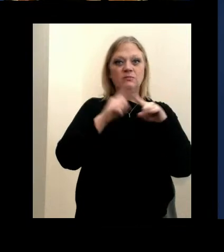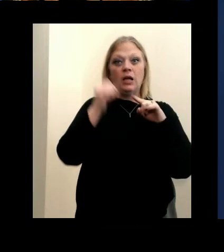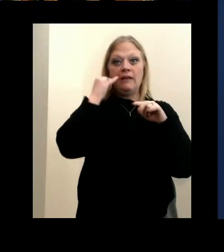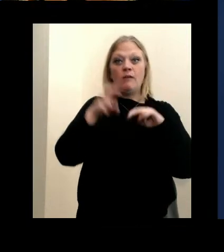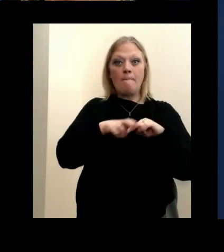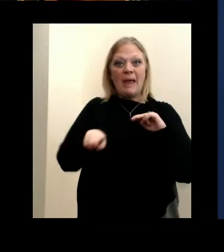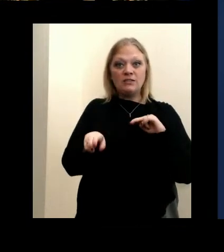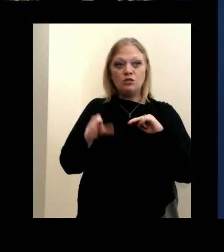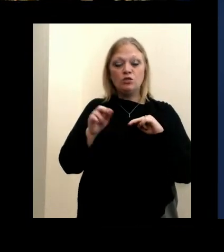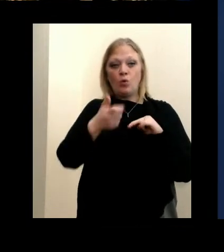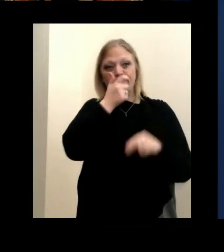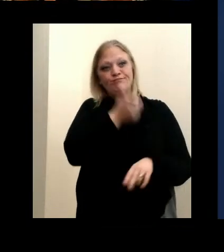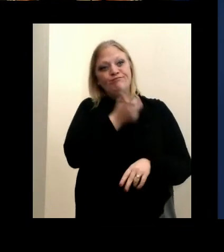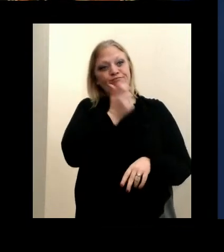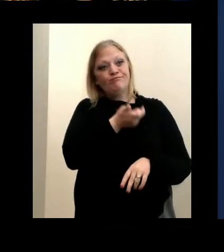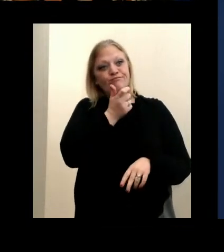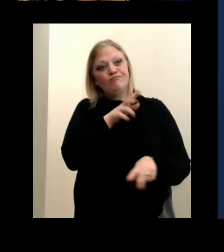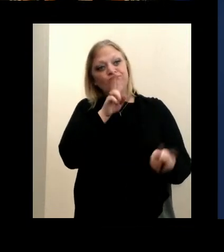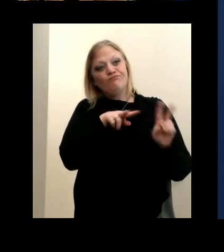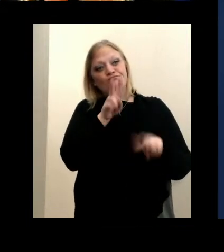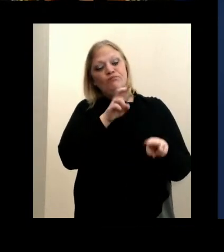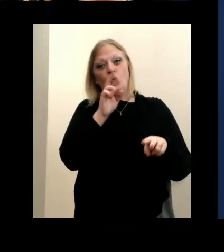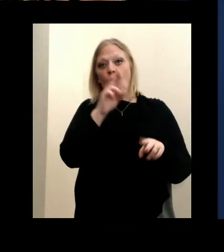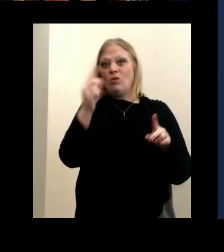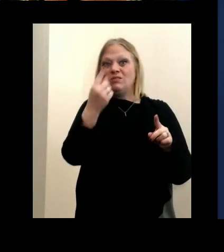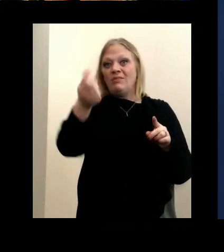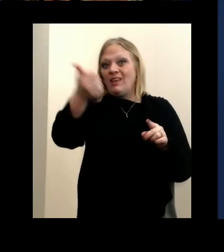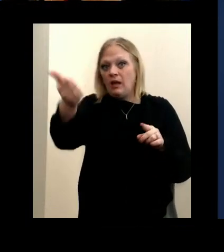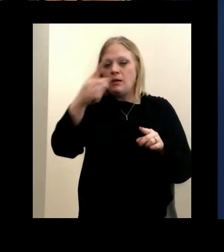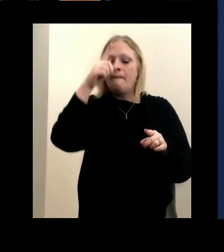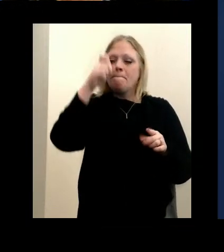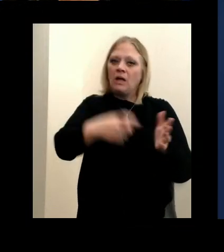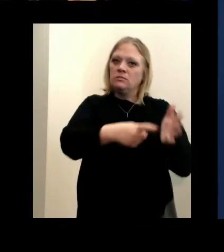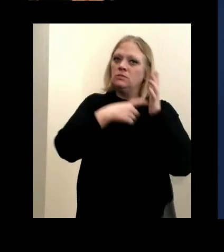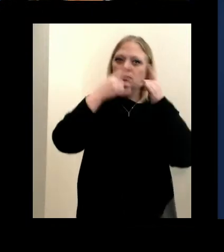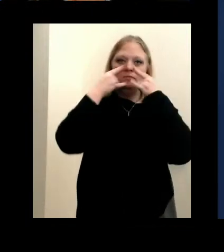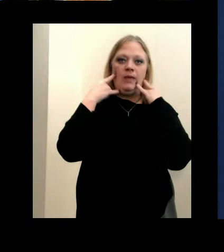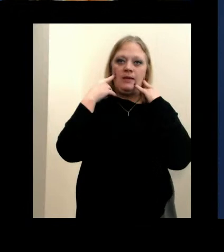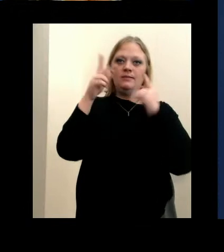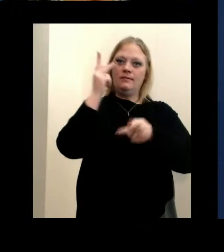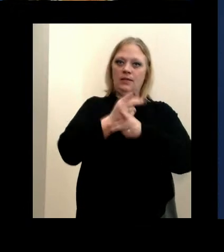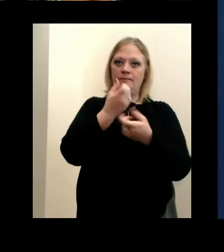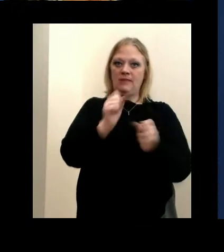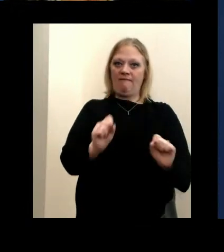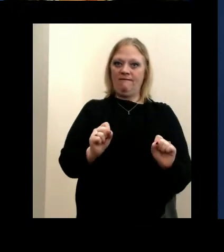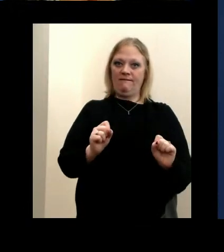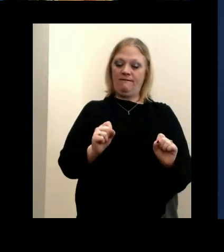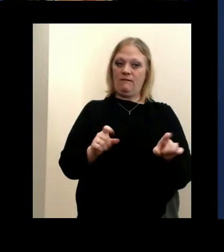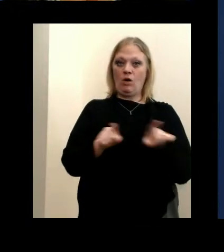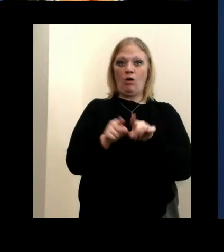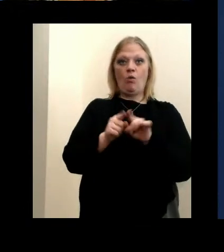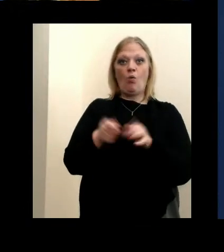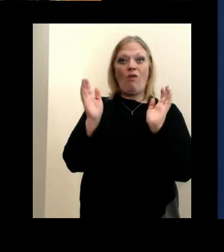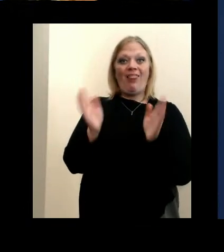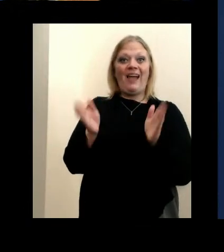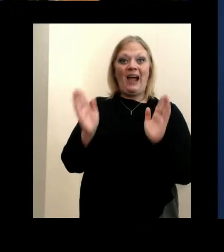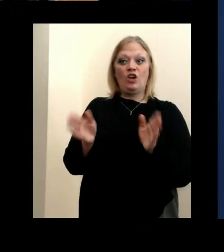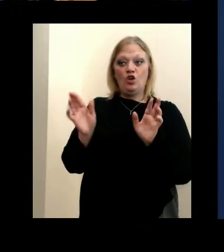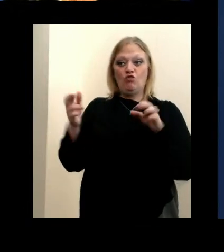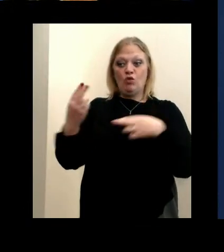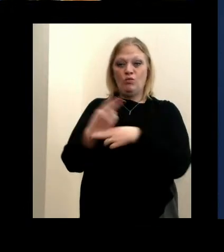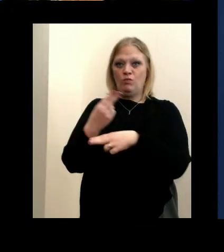or spectating or doing anything else, you have to wear a mask. We have to keep it safe. Also, locker room use is